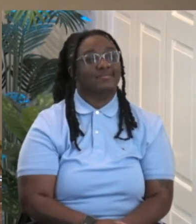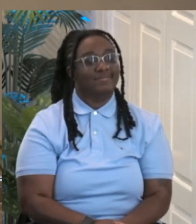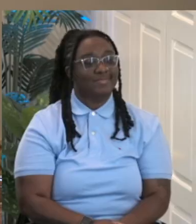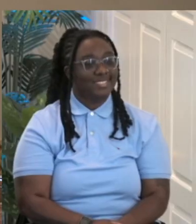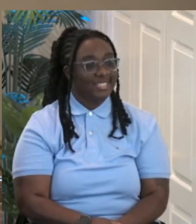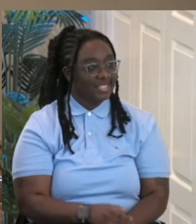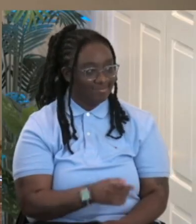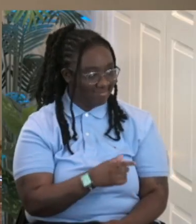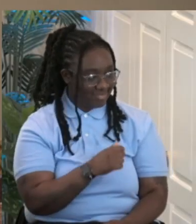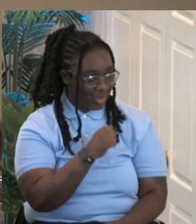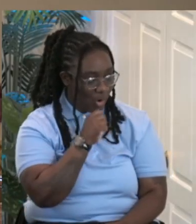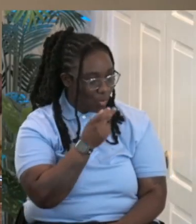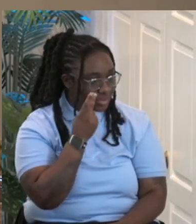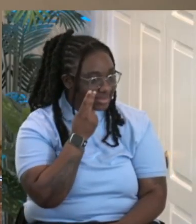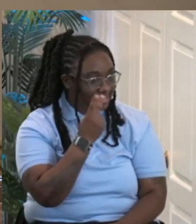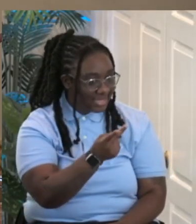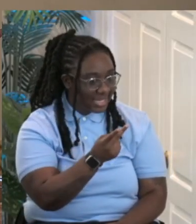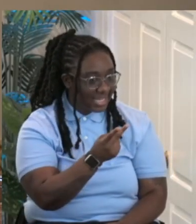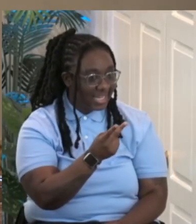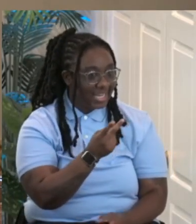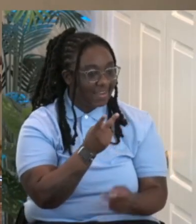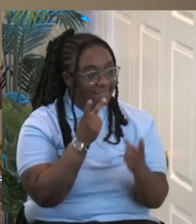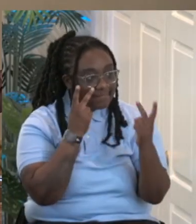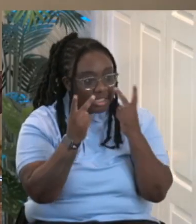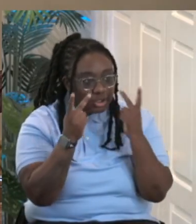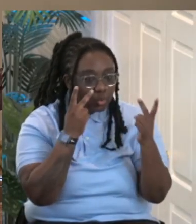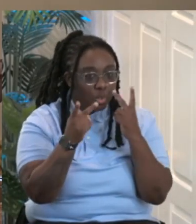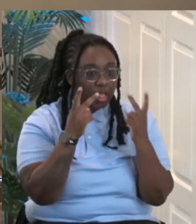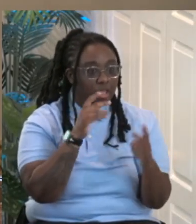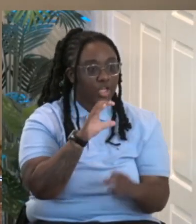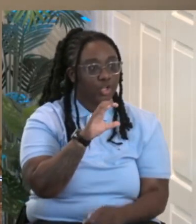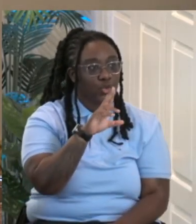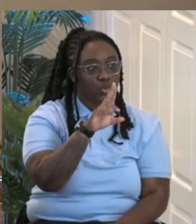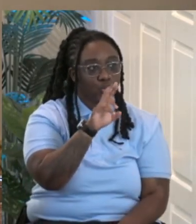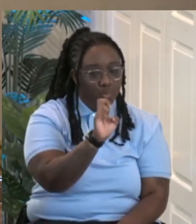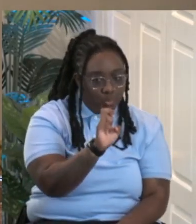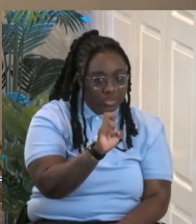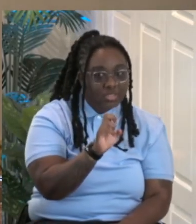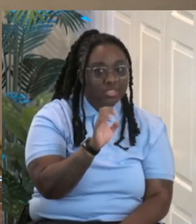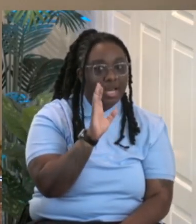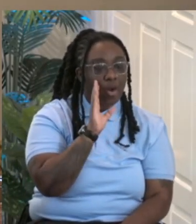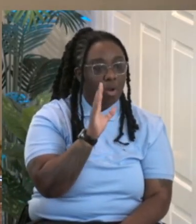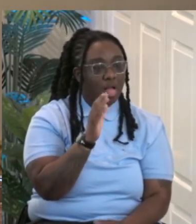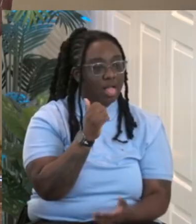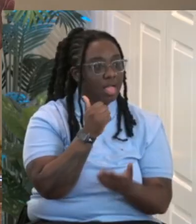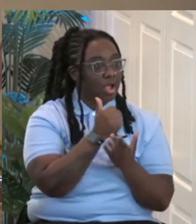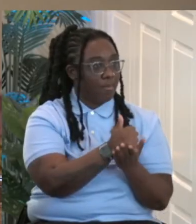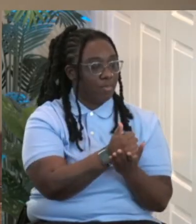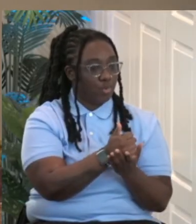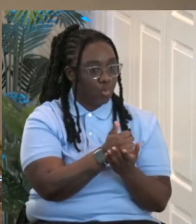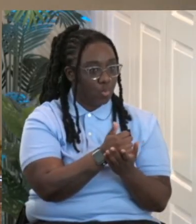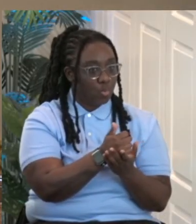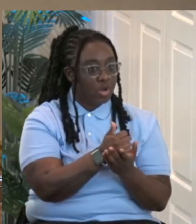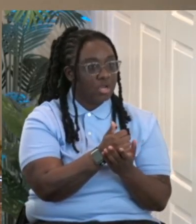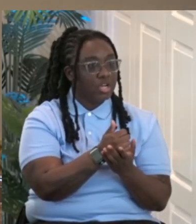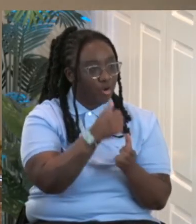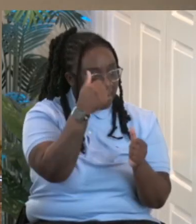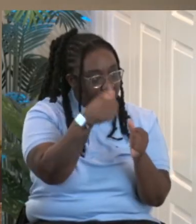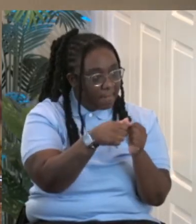don't see the visual cues that will help you in recalling a